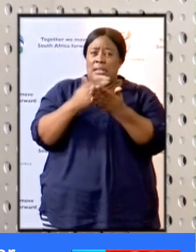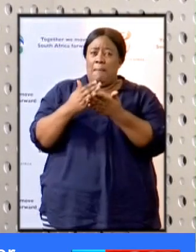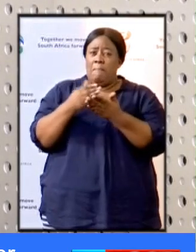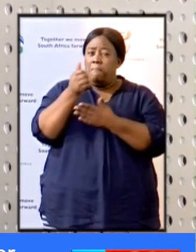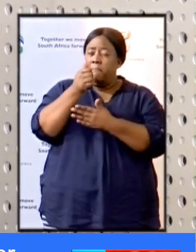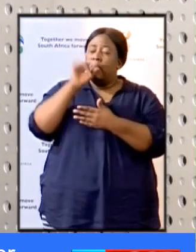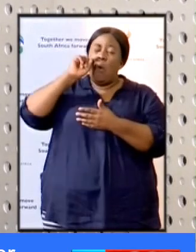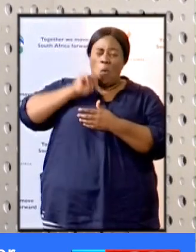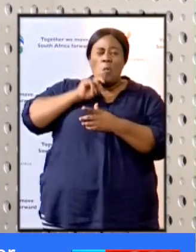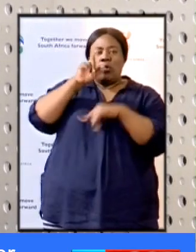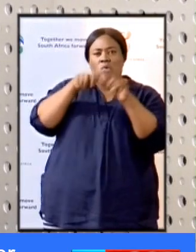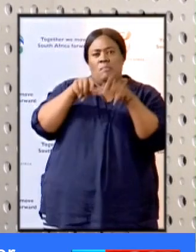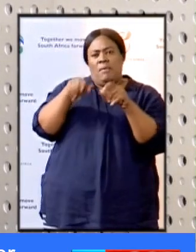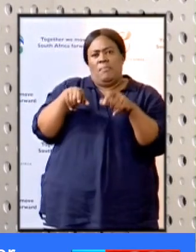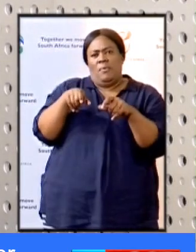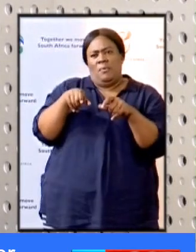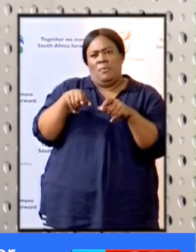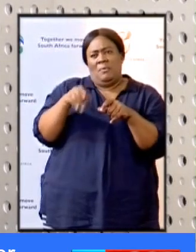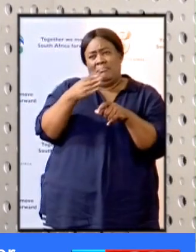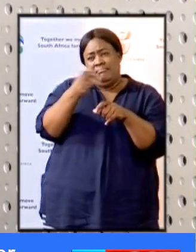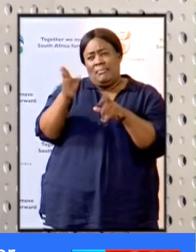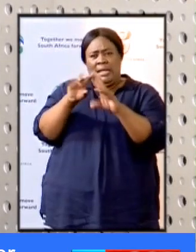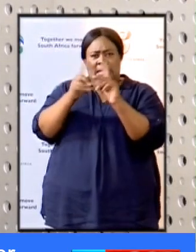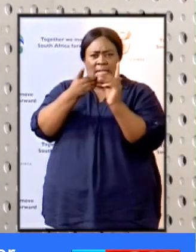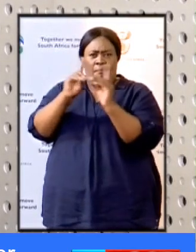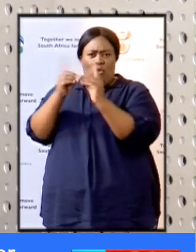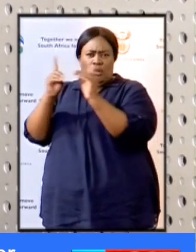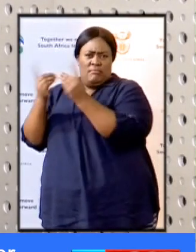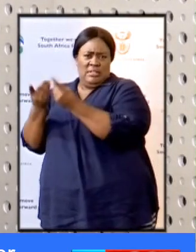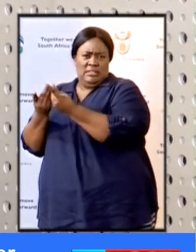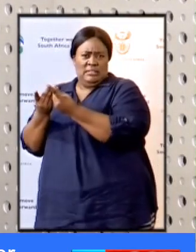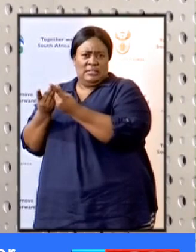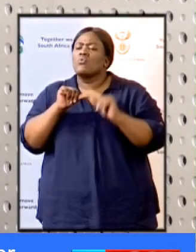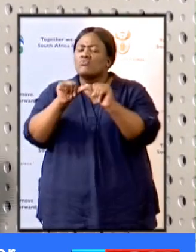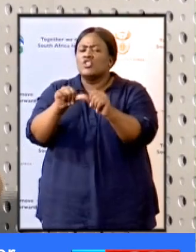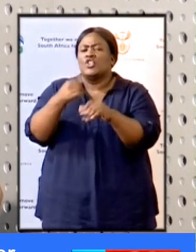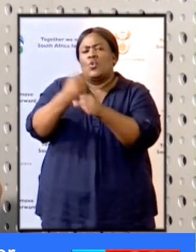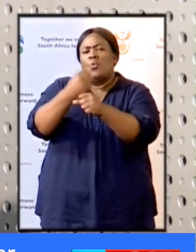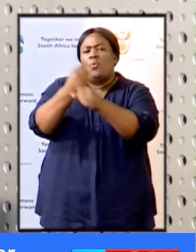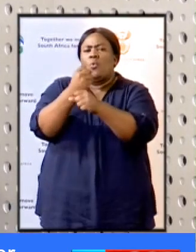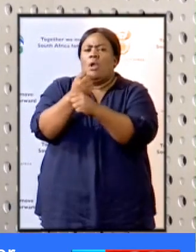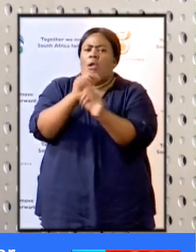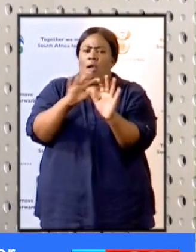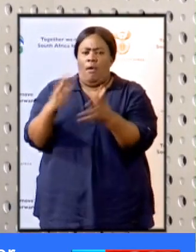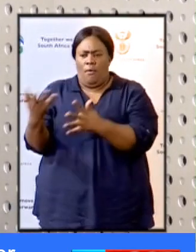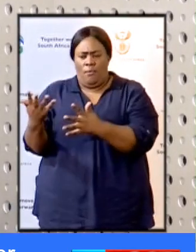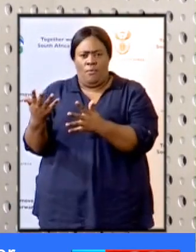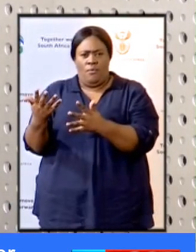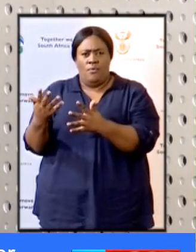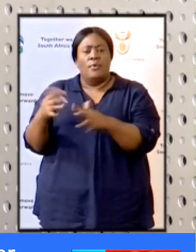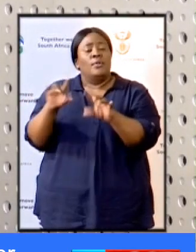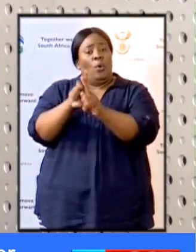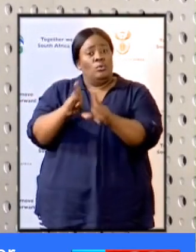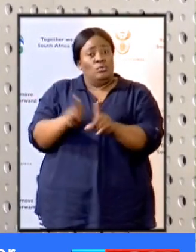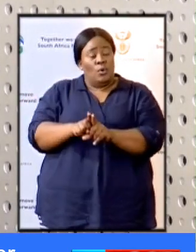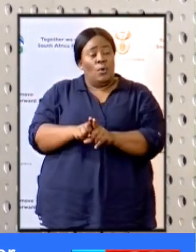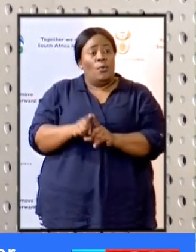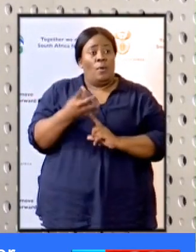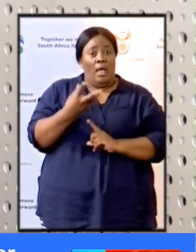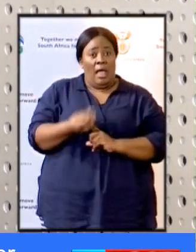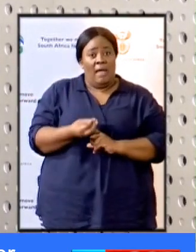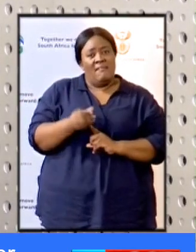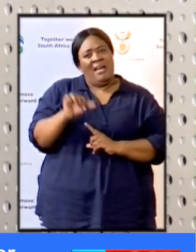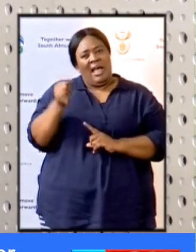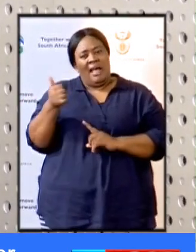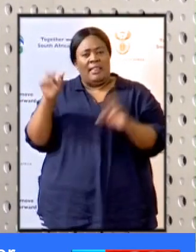can't, without risking, in a way that is code compliant. There are also major